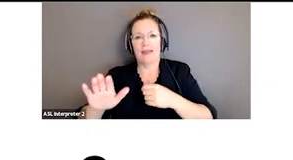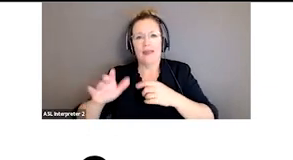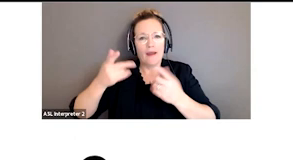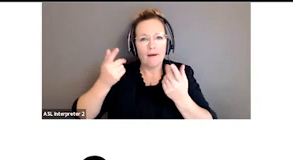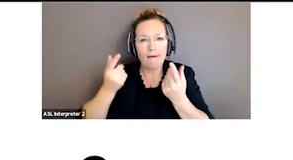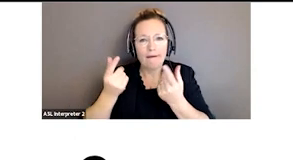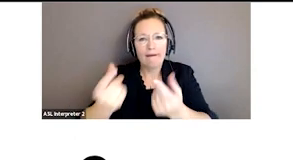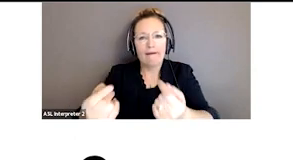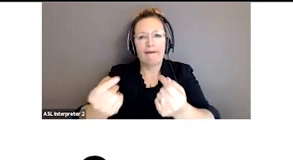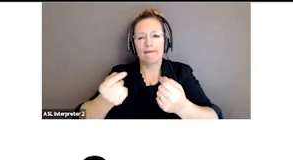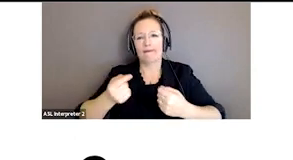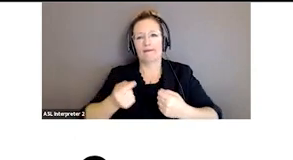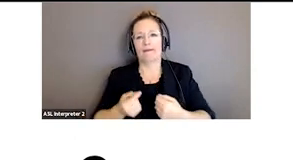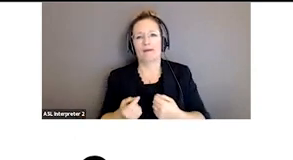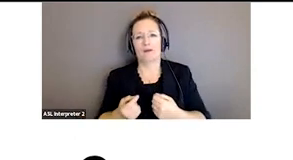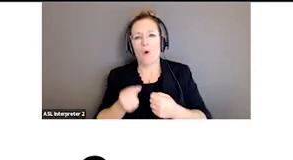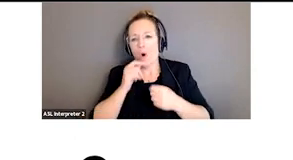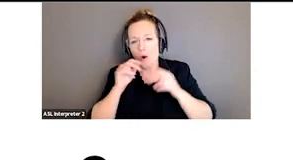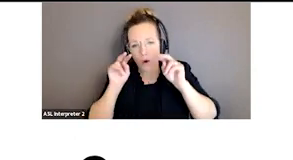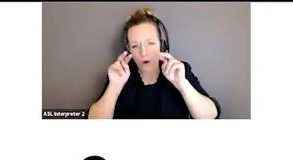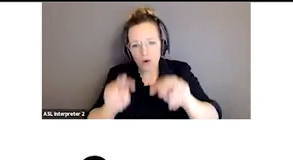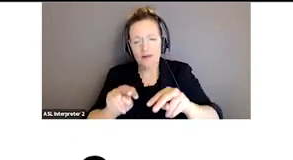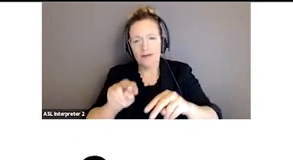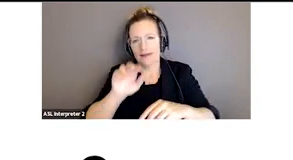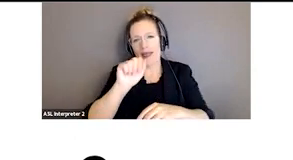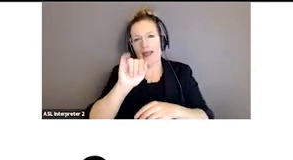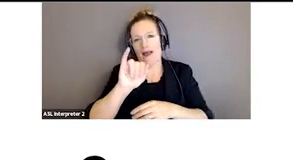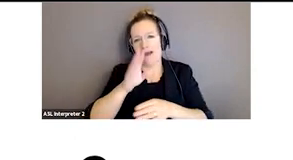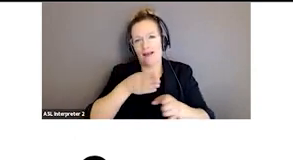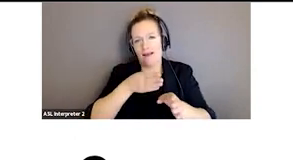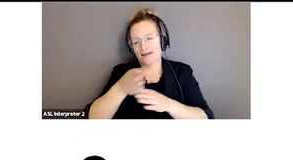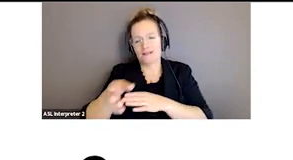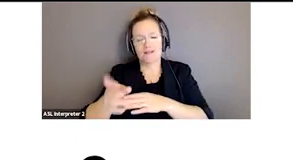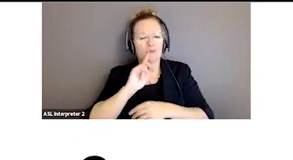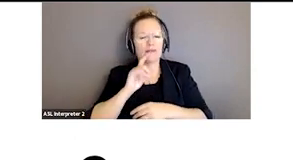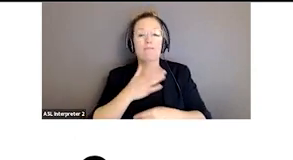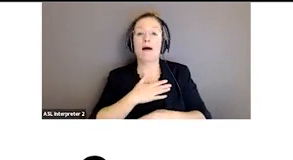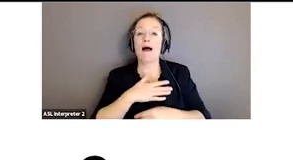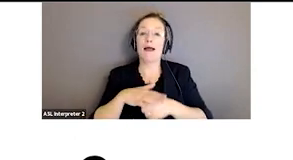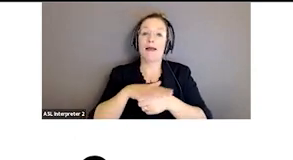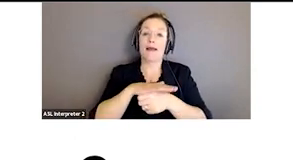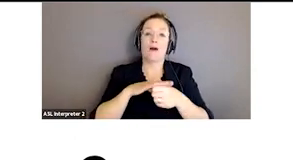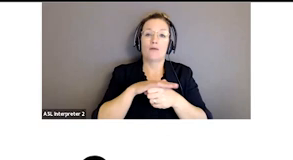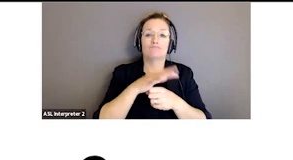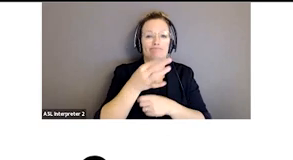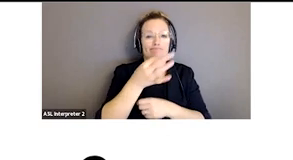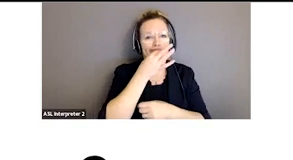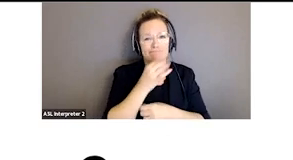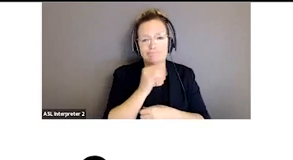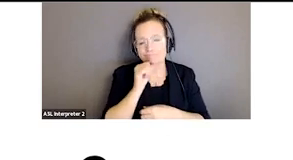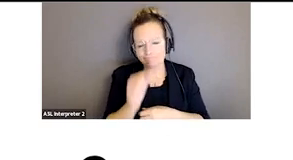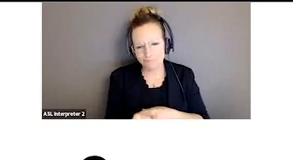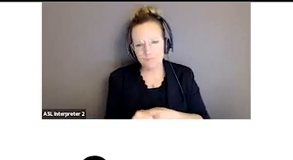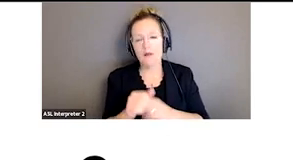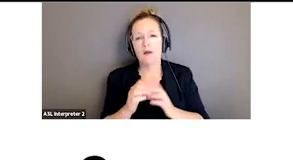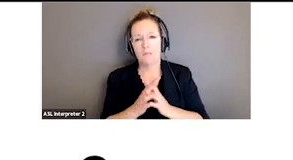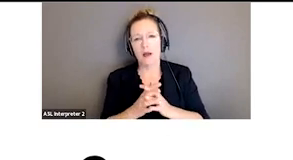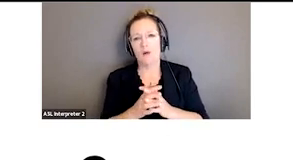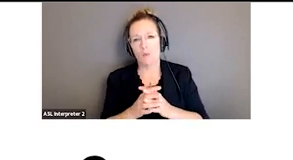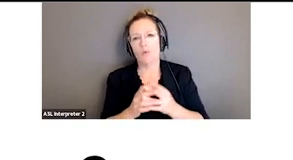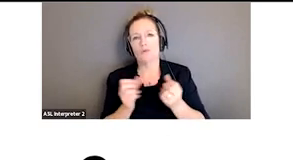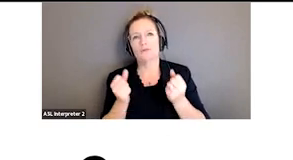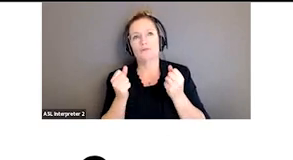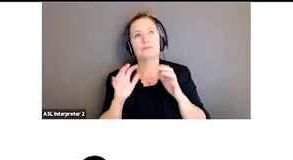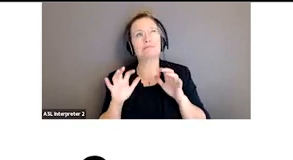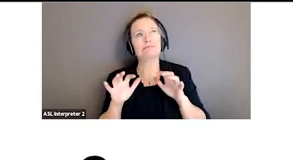particular kernels are being looked for in the AI sector, as it is not at all my area of expertise. But there is a lot of AI out there.